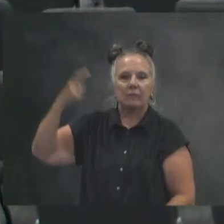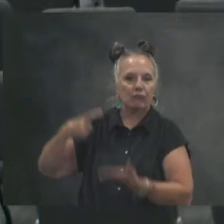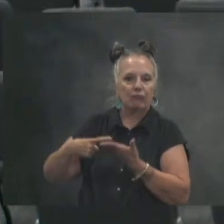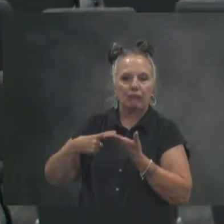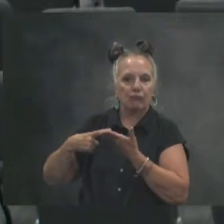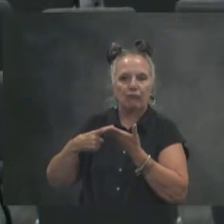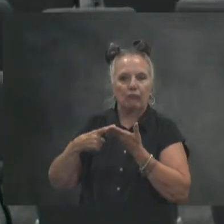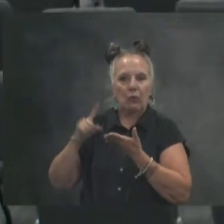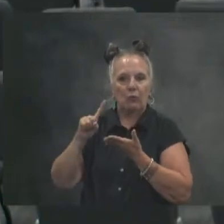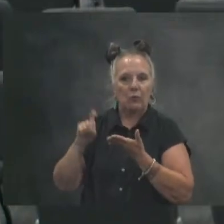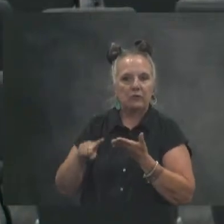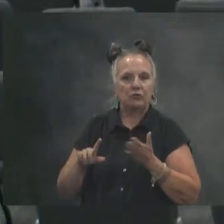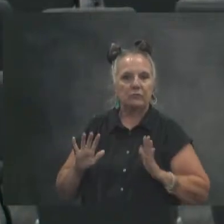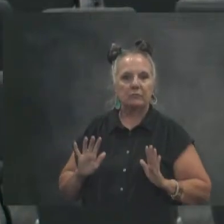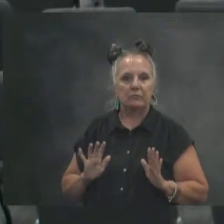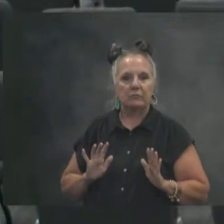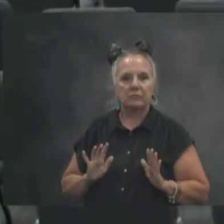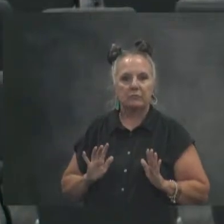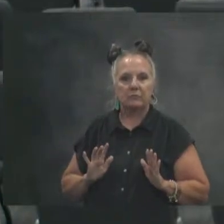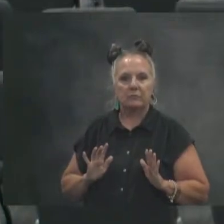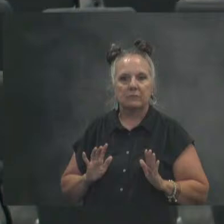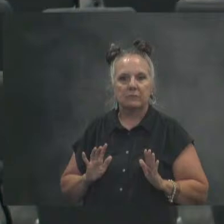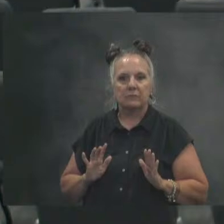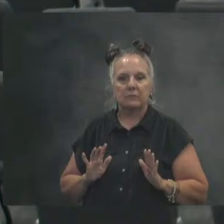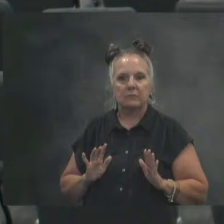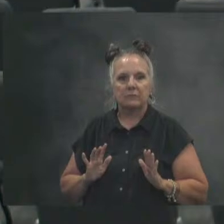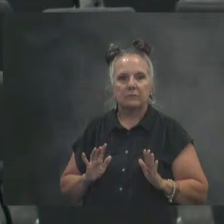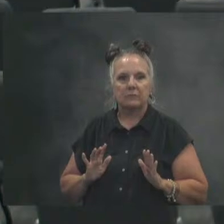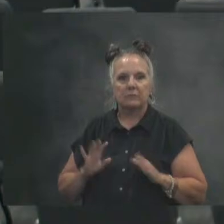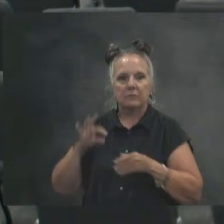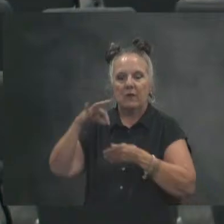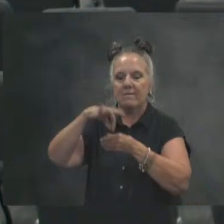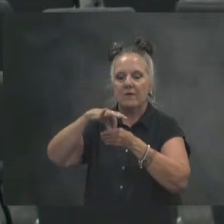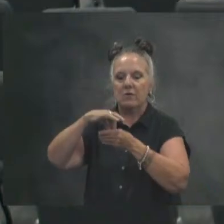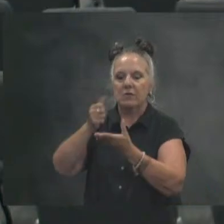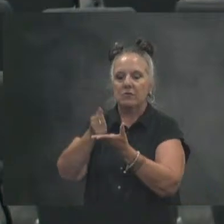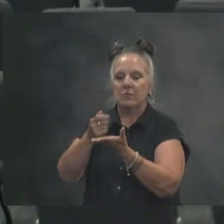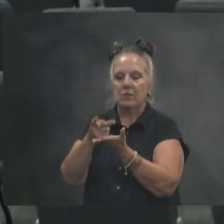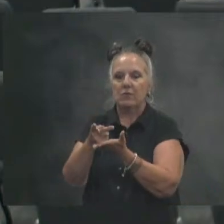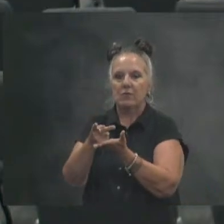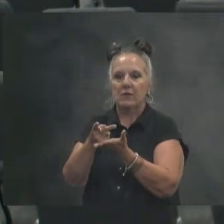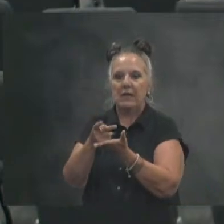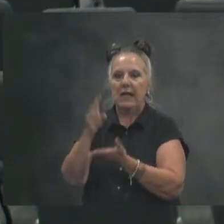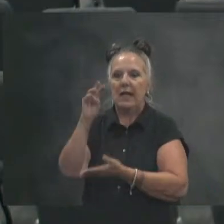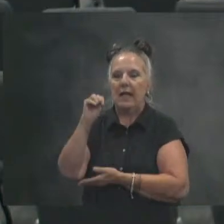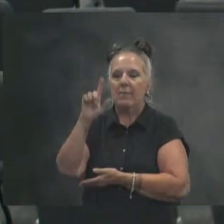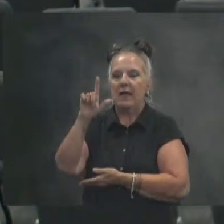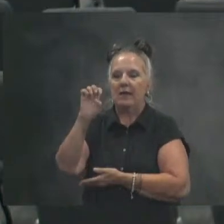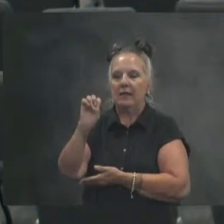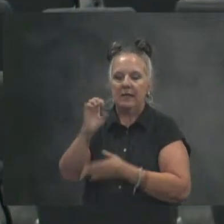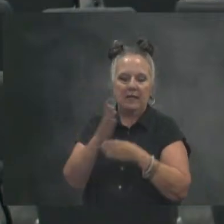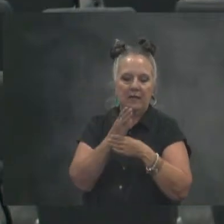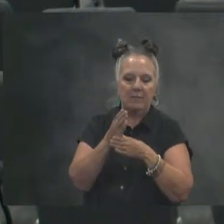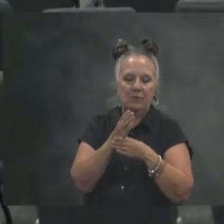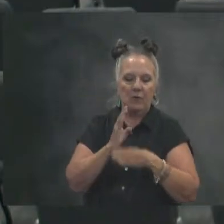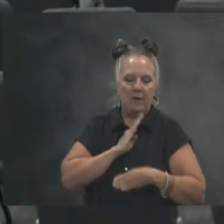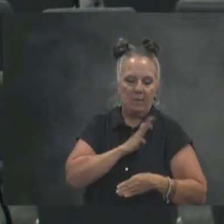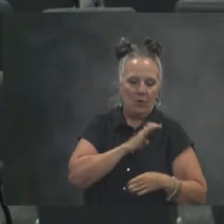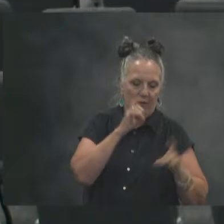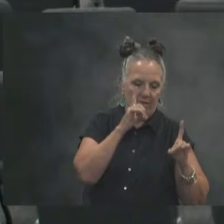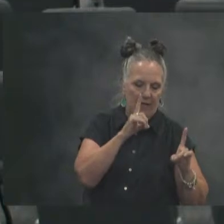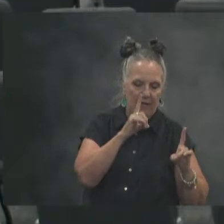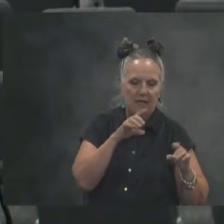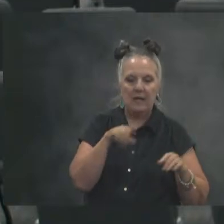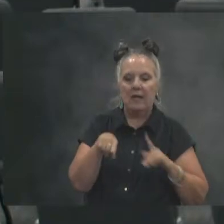any questions? And we'll move to the vote. We're voting to approve the MOE between the Washington County Board of Education